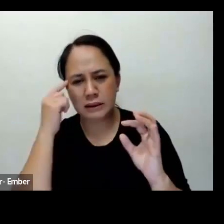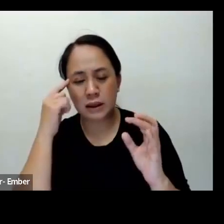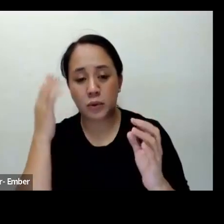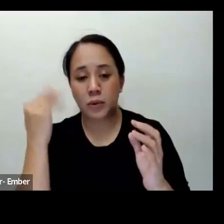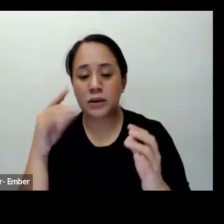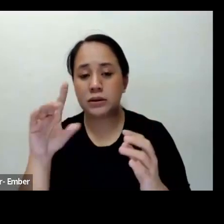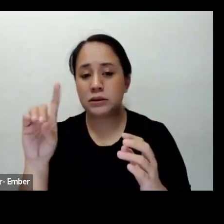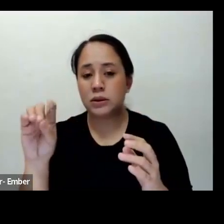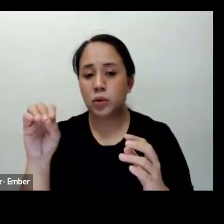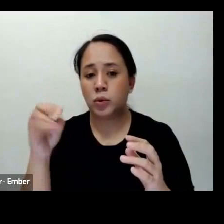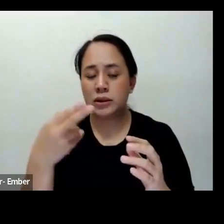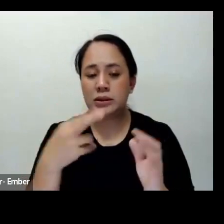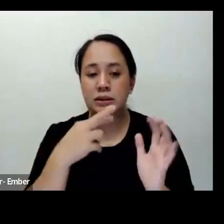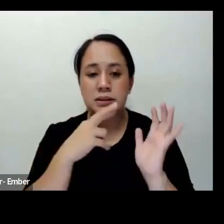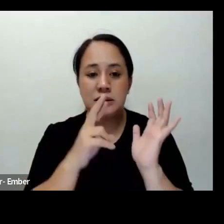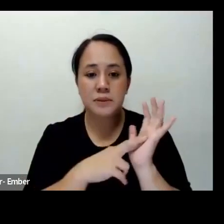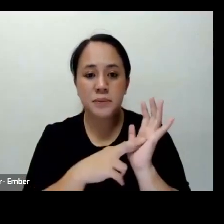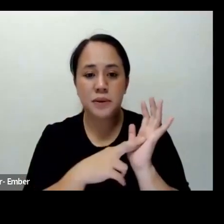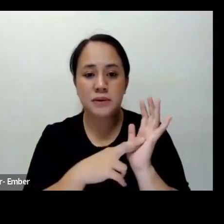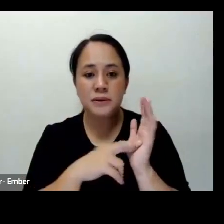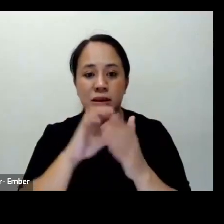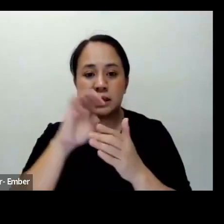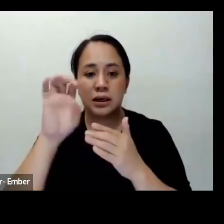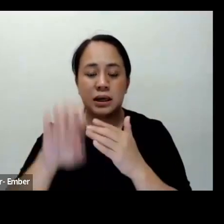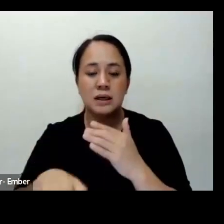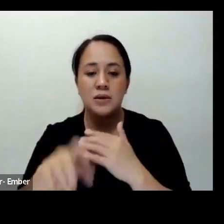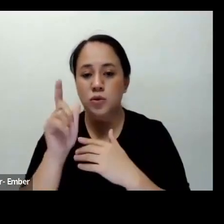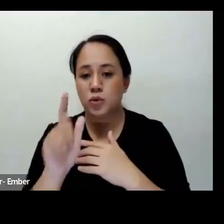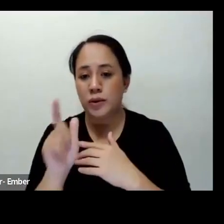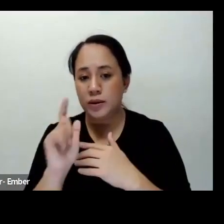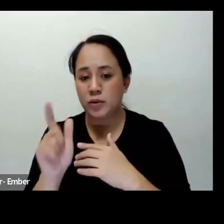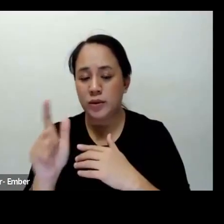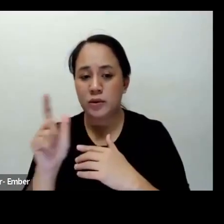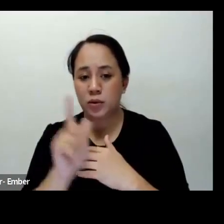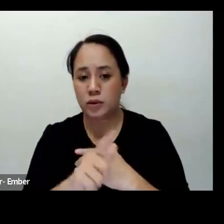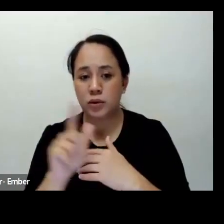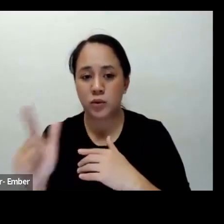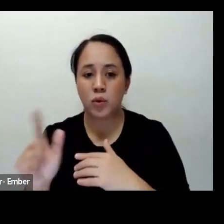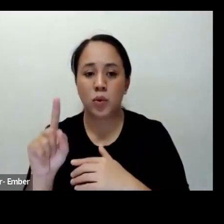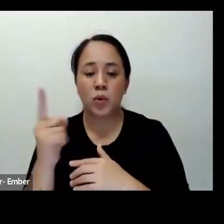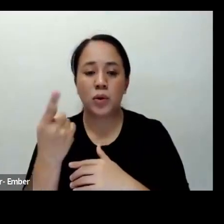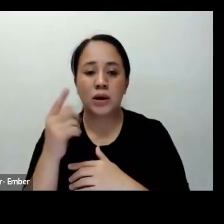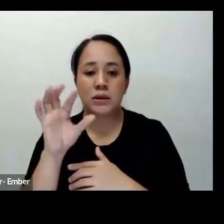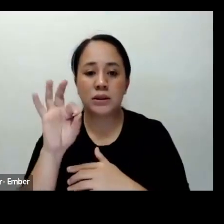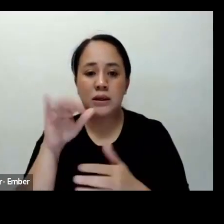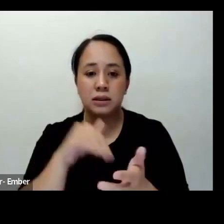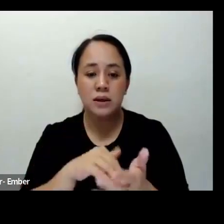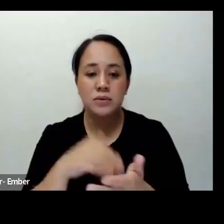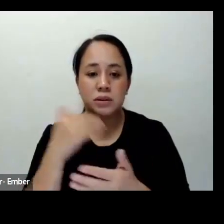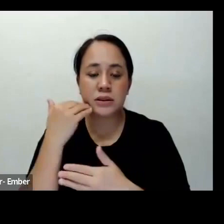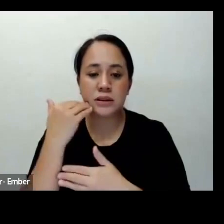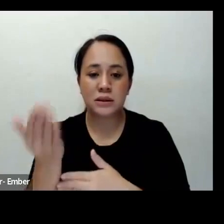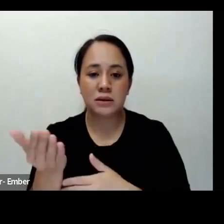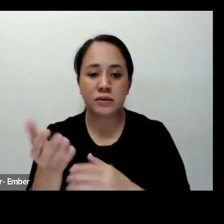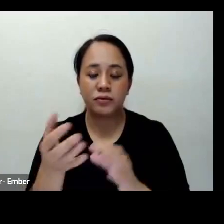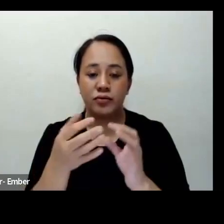DOH was reporting at the end of 2020 only 9,000 deaths from